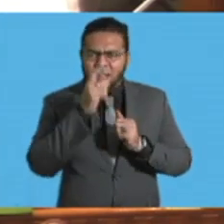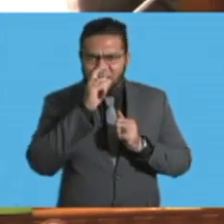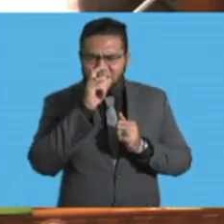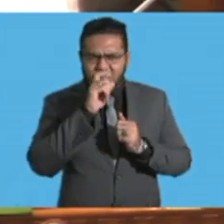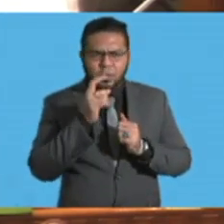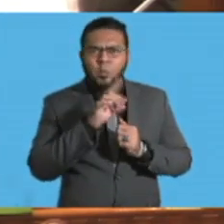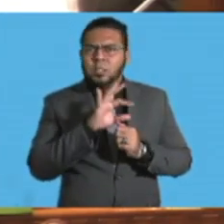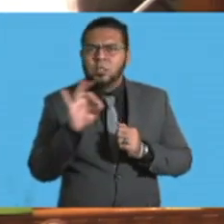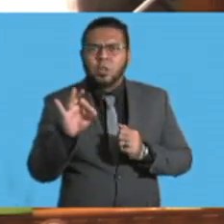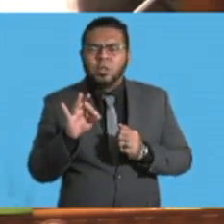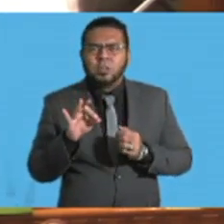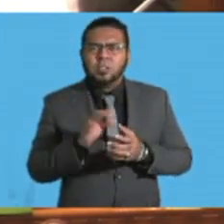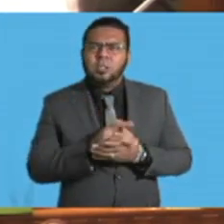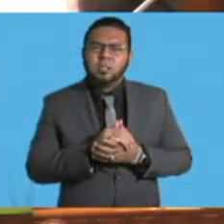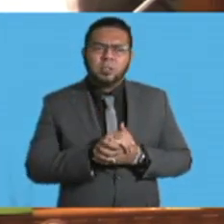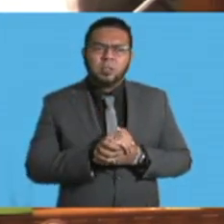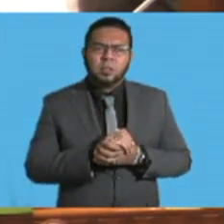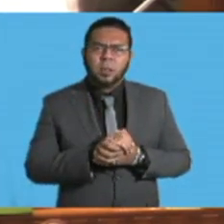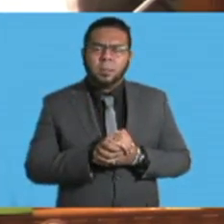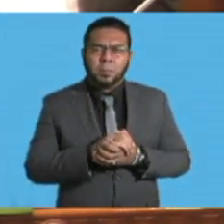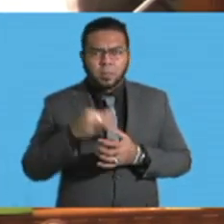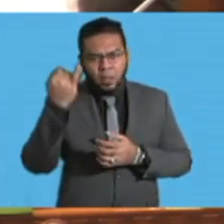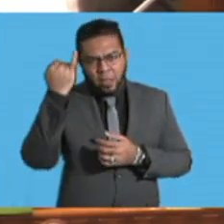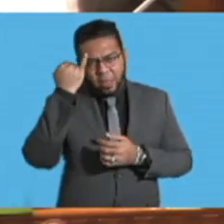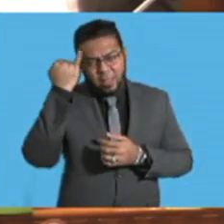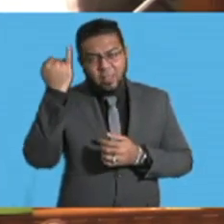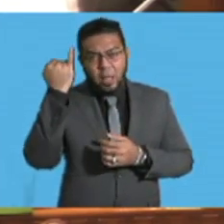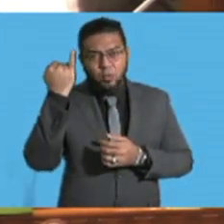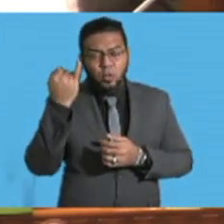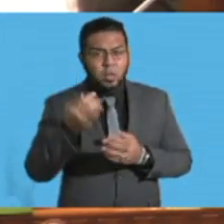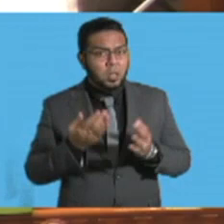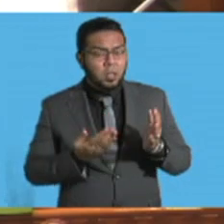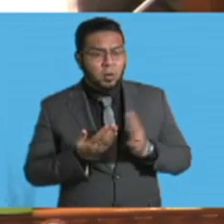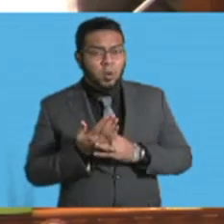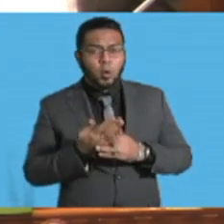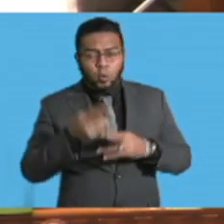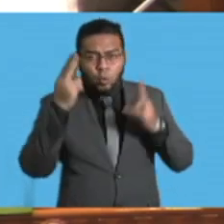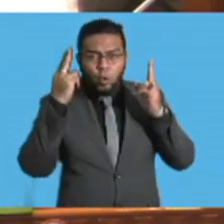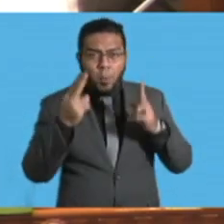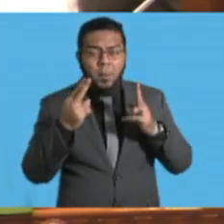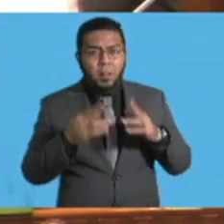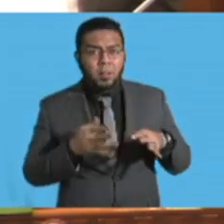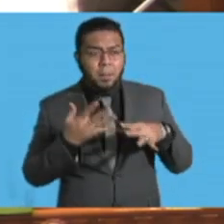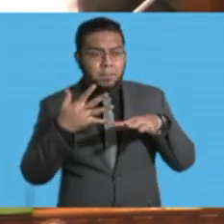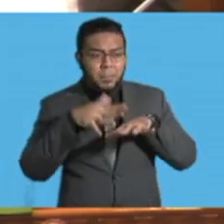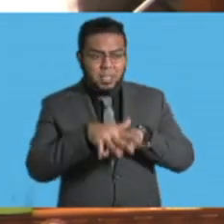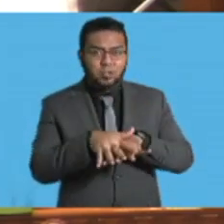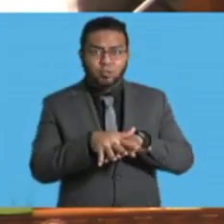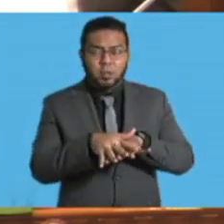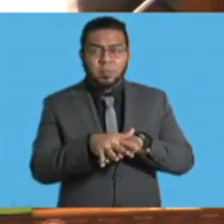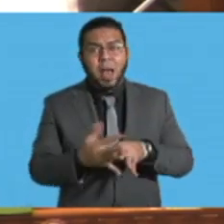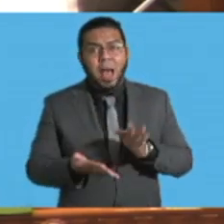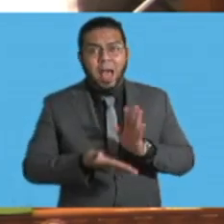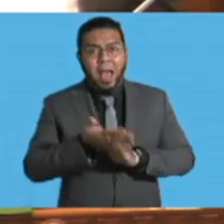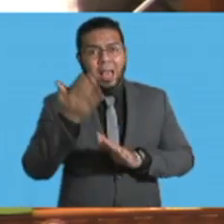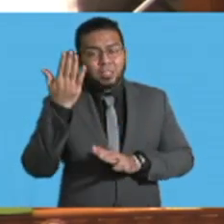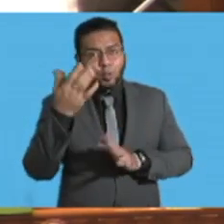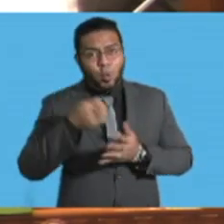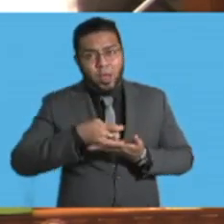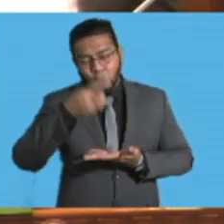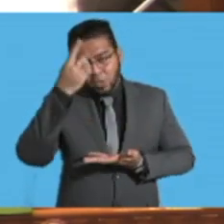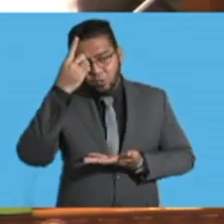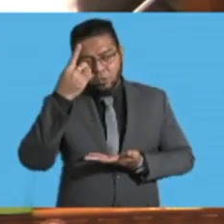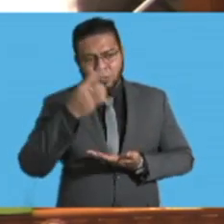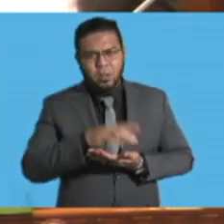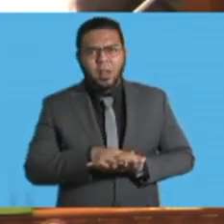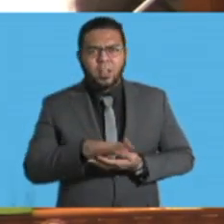were unfortunately not intellectually capable to go through normal high school education. In fact,